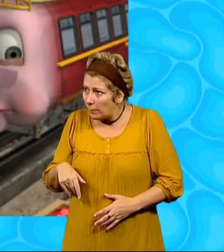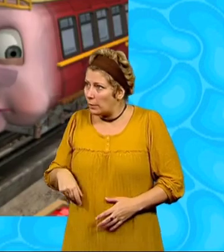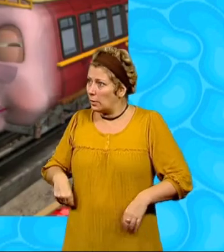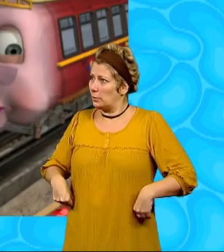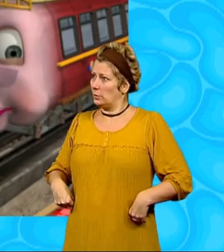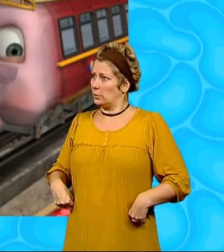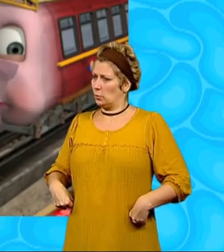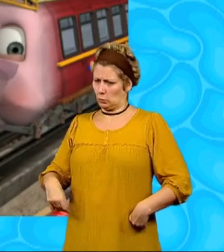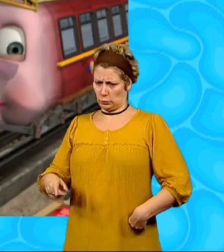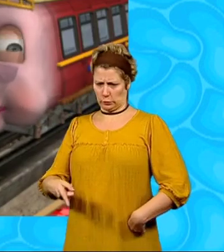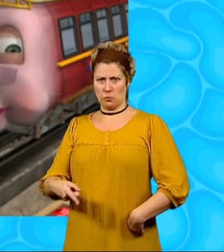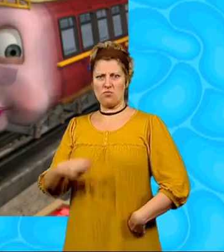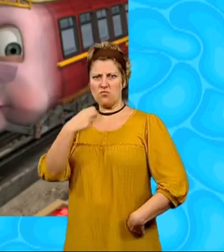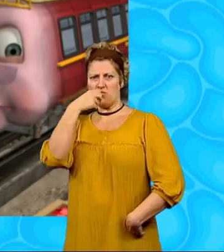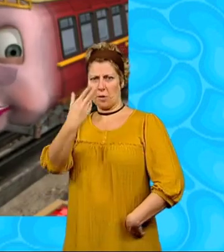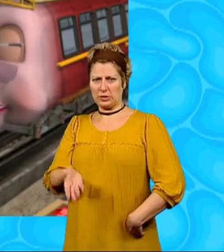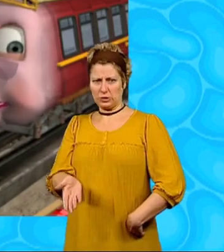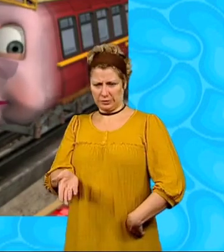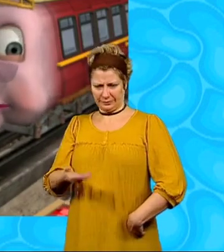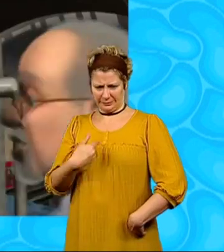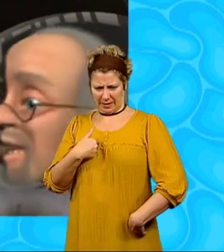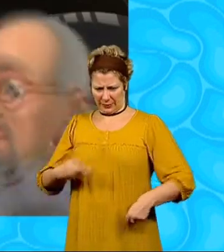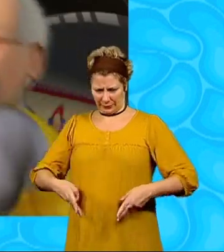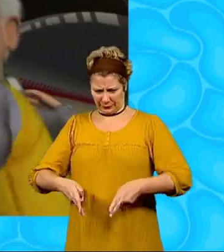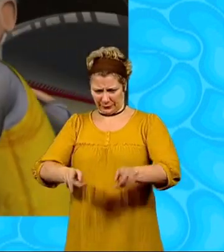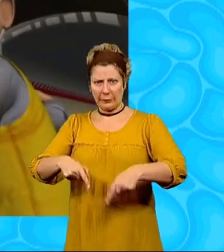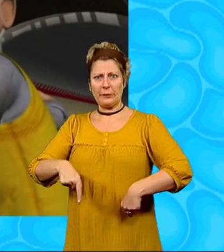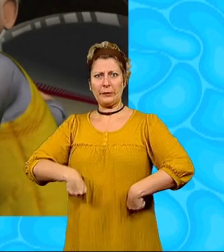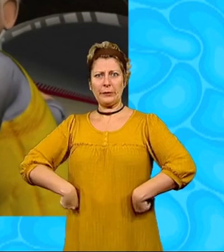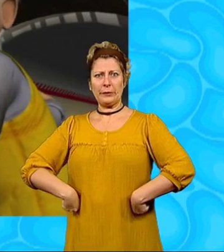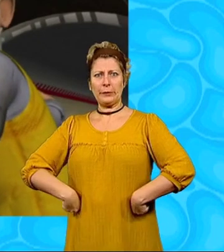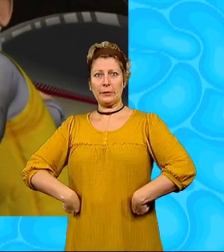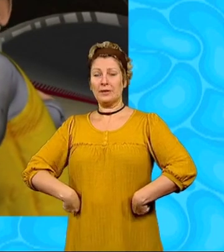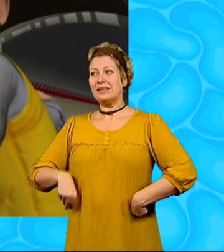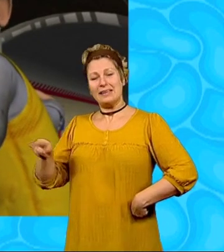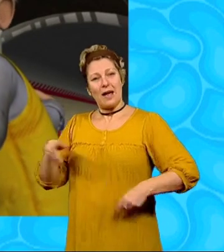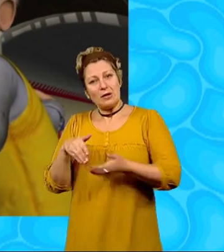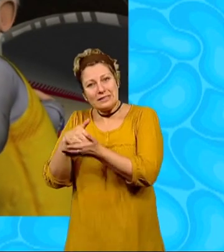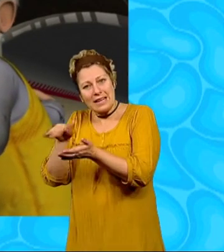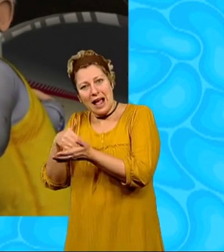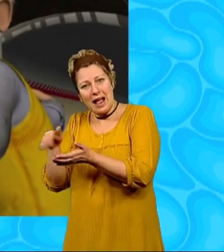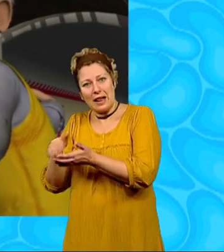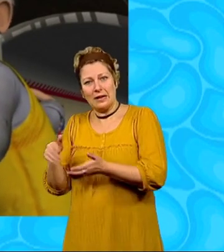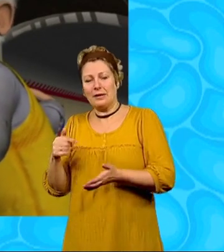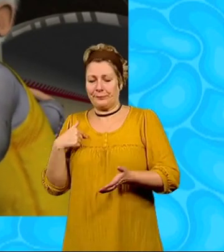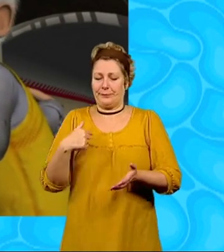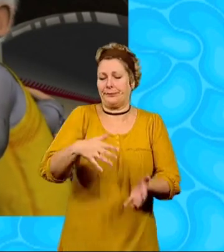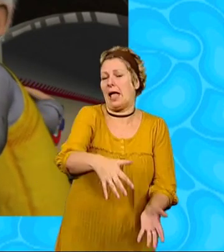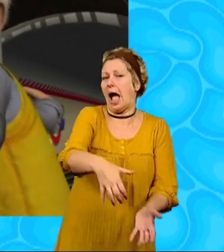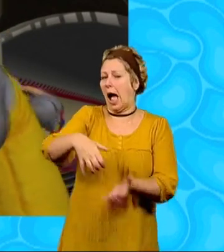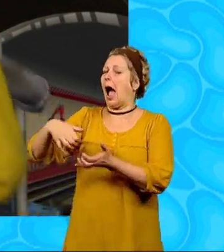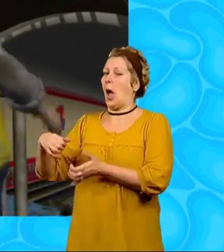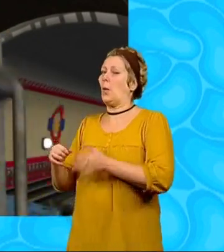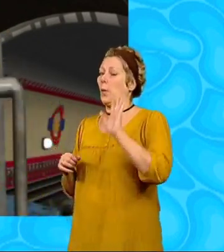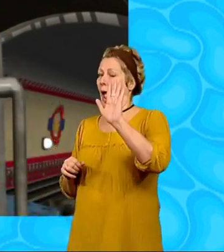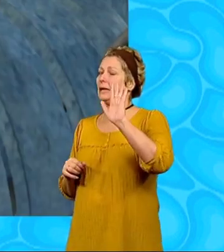What's this rubbish cluttering up my track? It's for the jumble sale, Victoria. I'll clear it out of